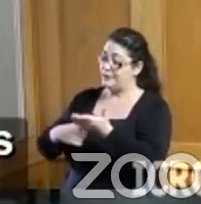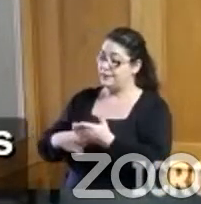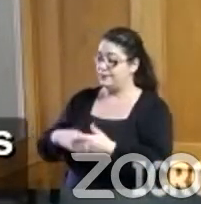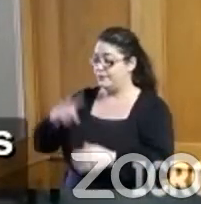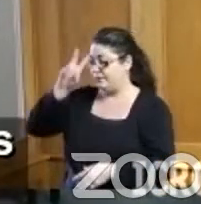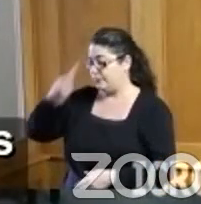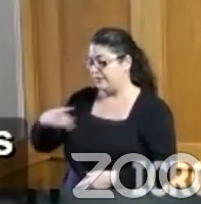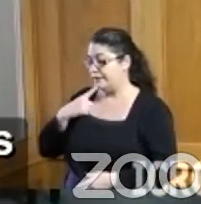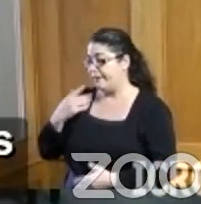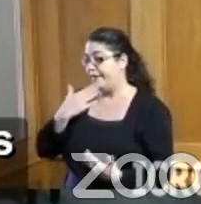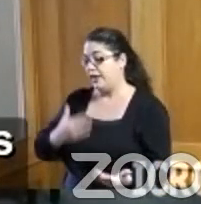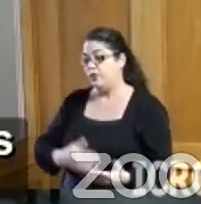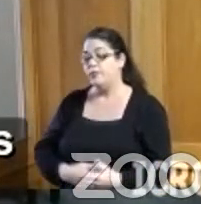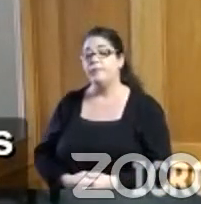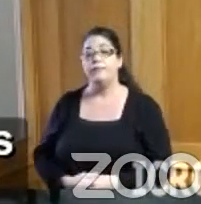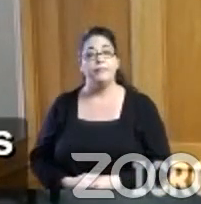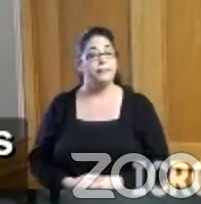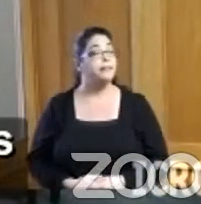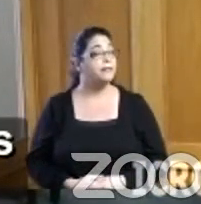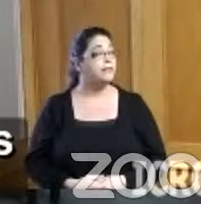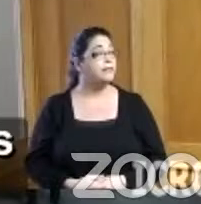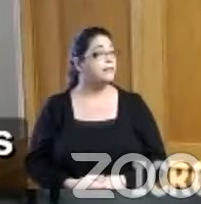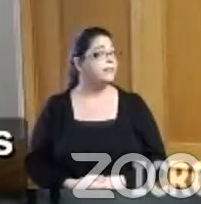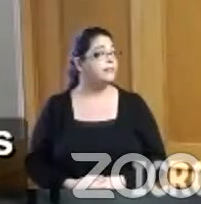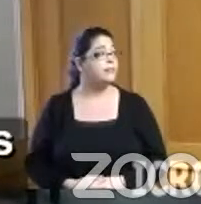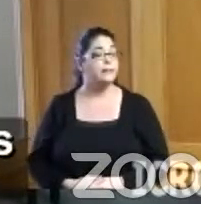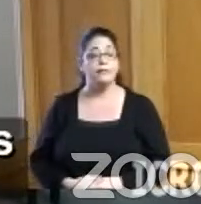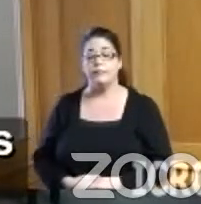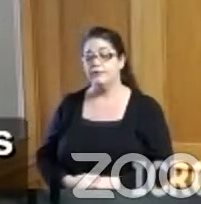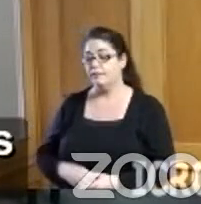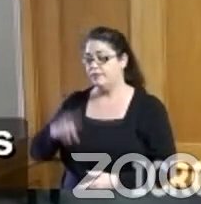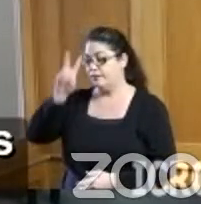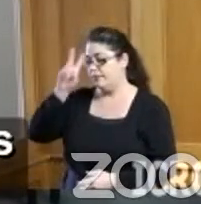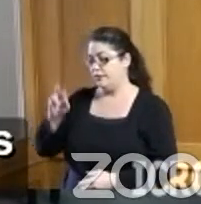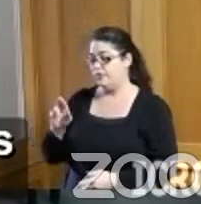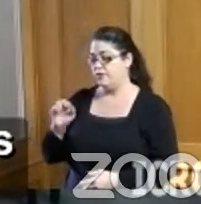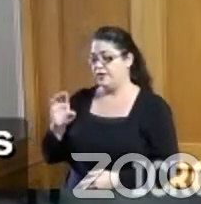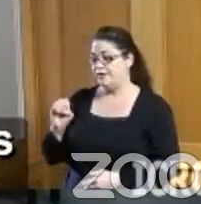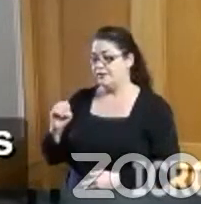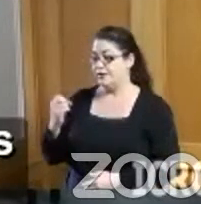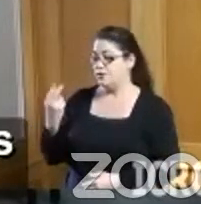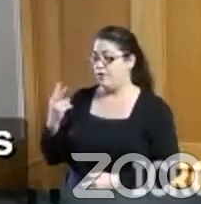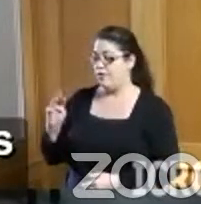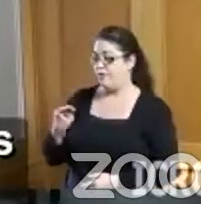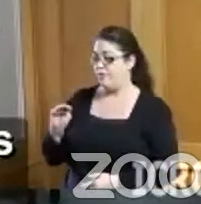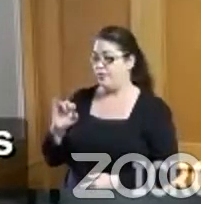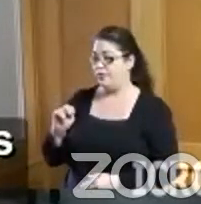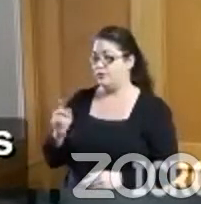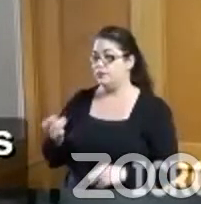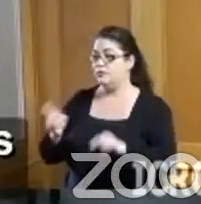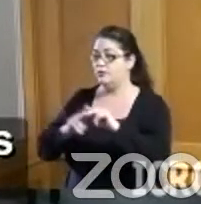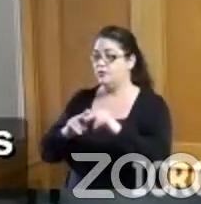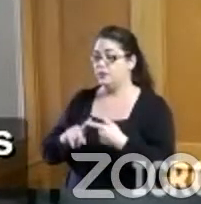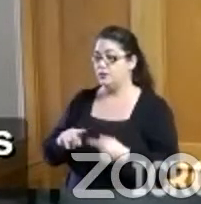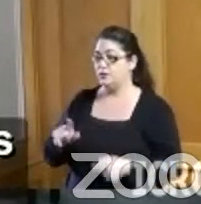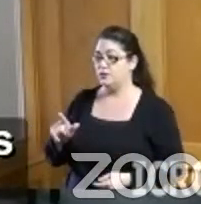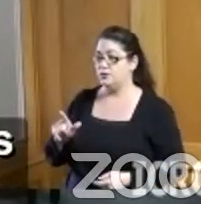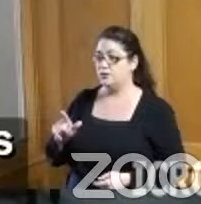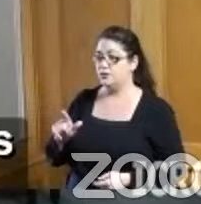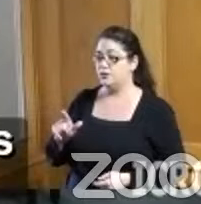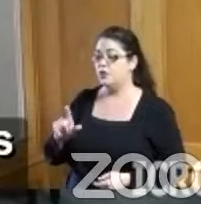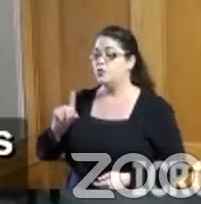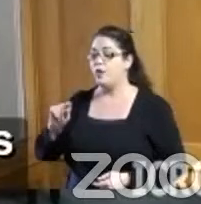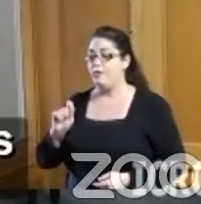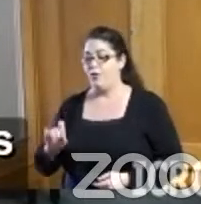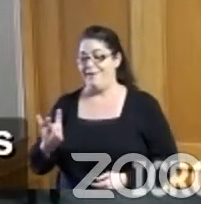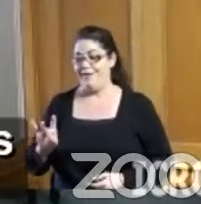you, Madam President. So this will take us from 12 million allotted to 20? To 20.8 million.